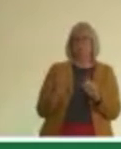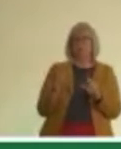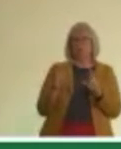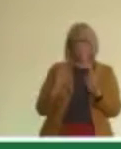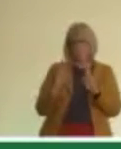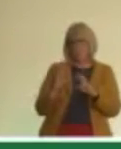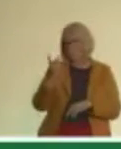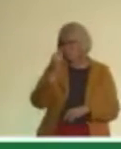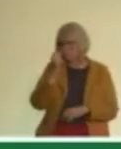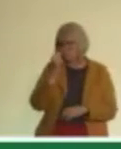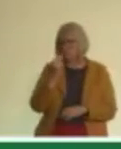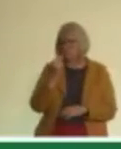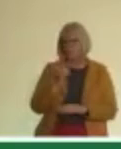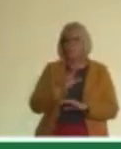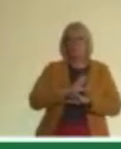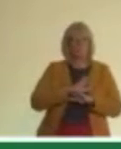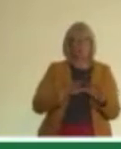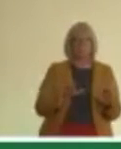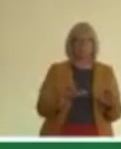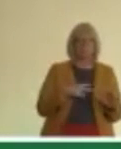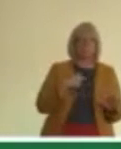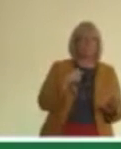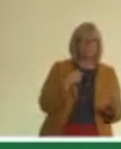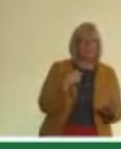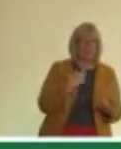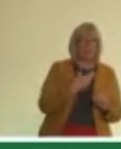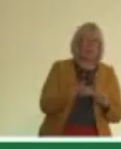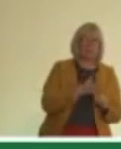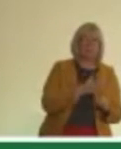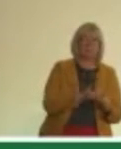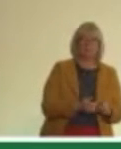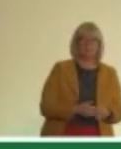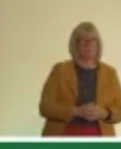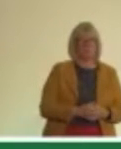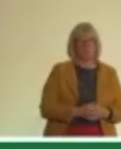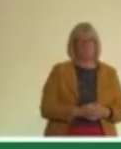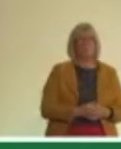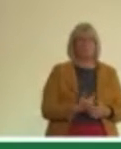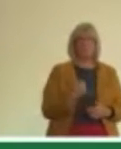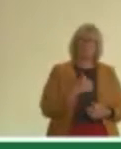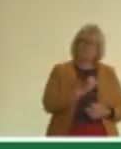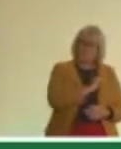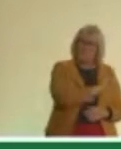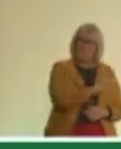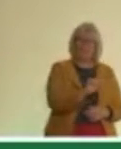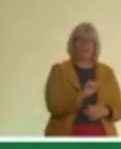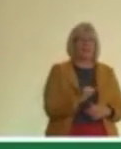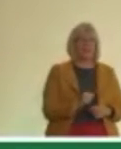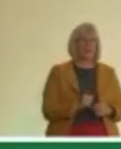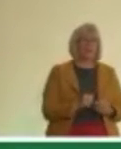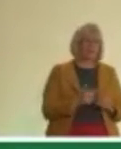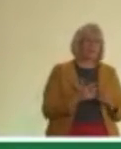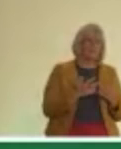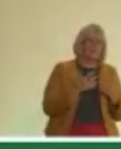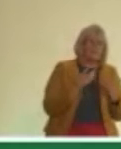despair convincing." We will meet their cynicism and despair with our hope and our